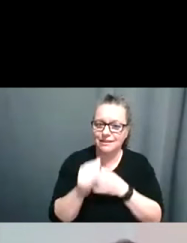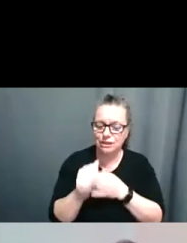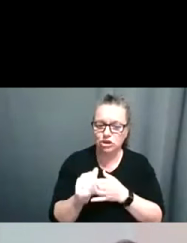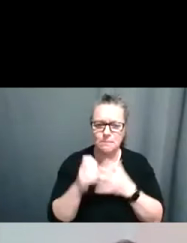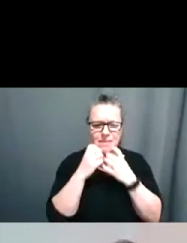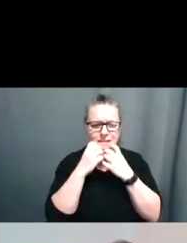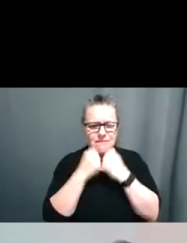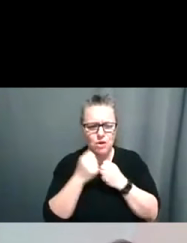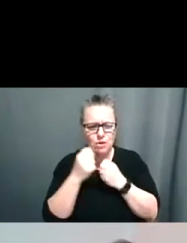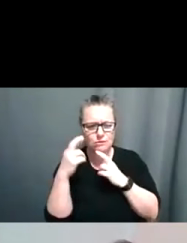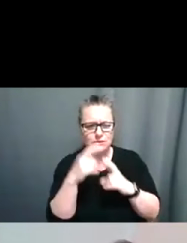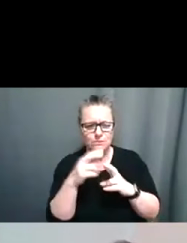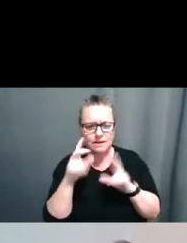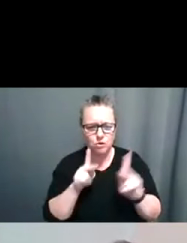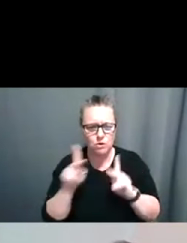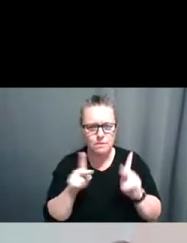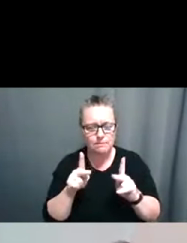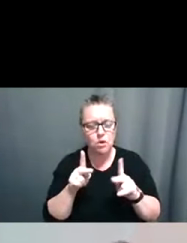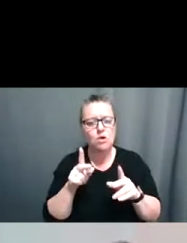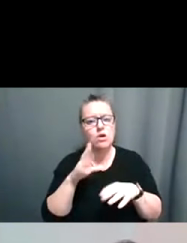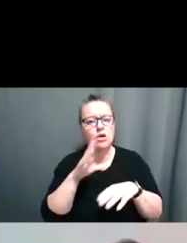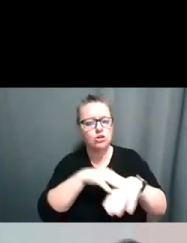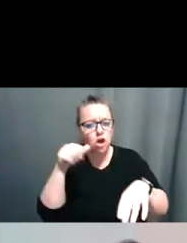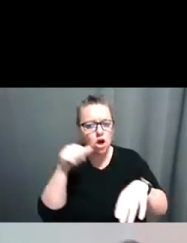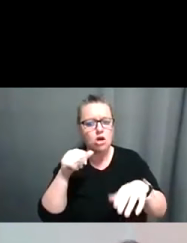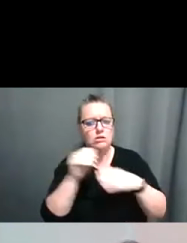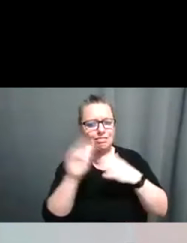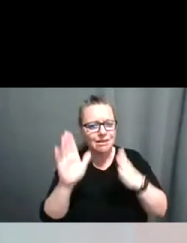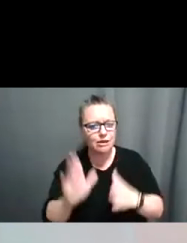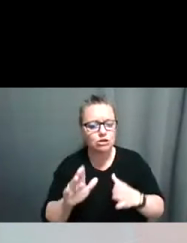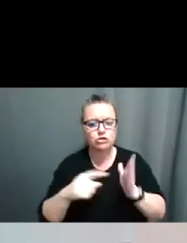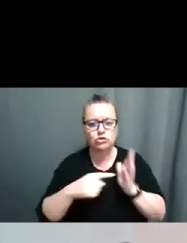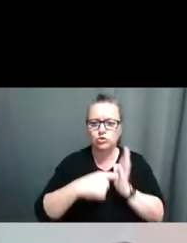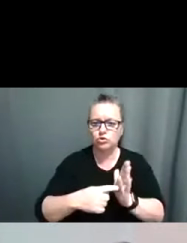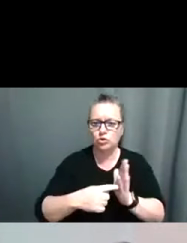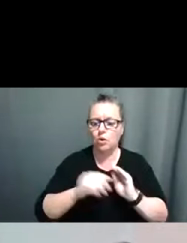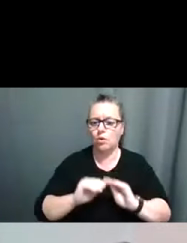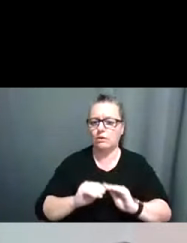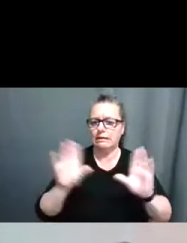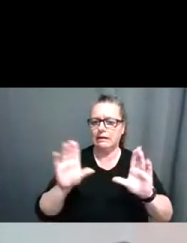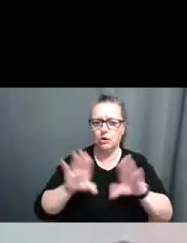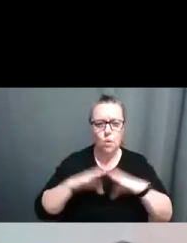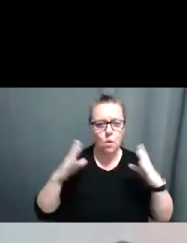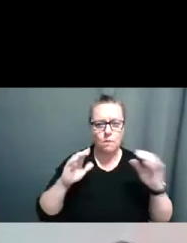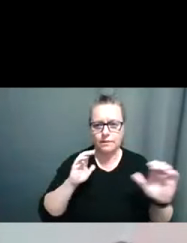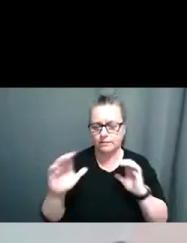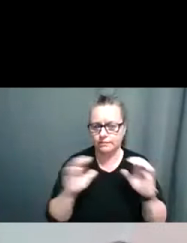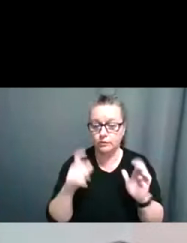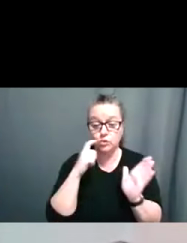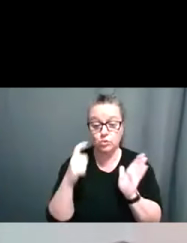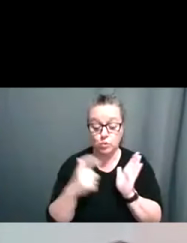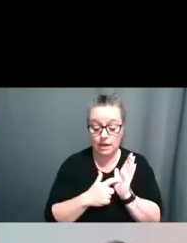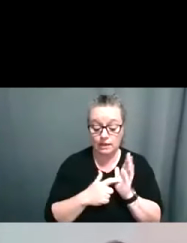for people calls upon leaders to demonstrate clear and open communication, to recognize